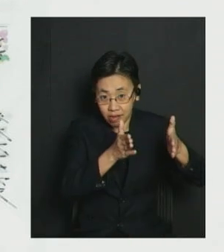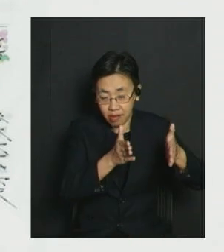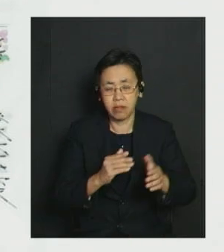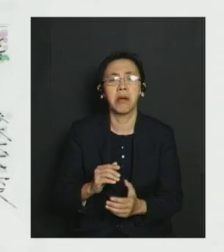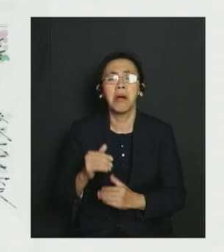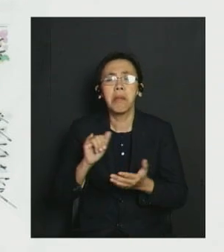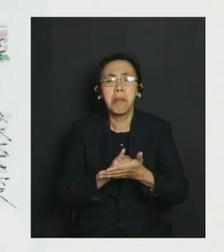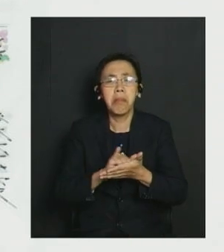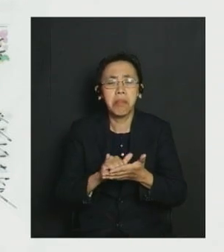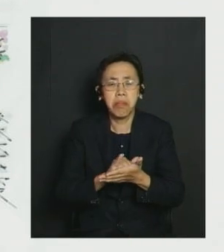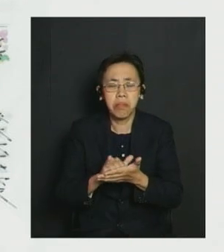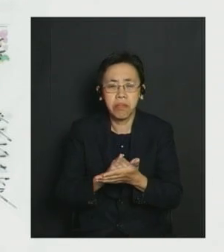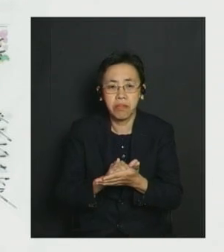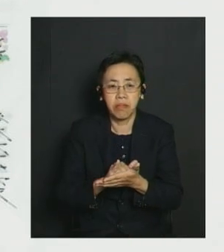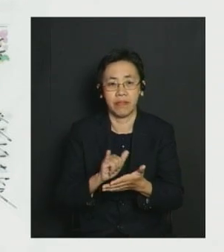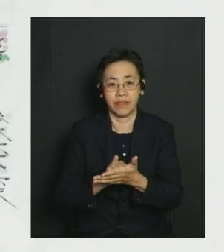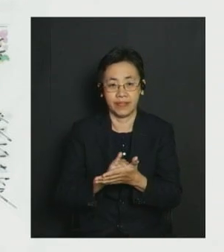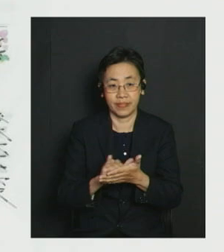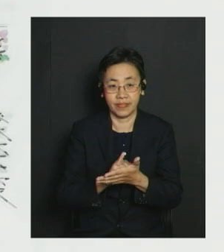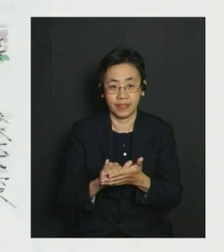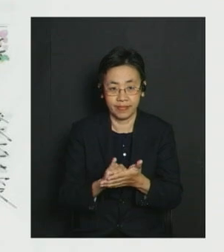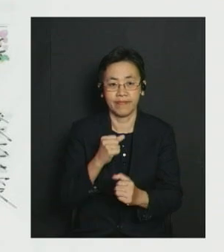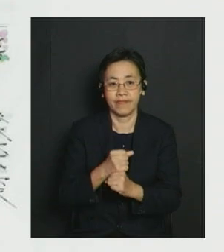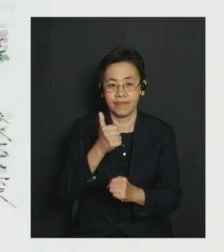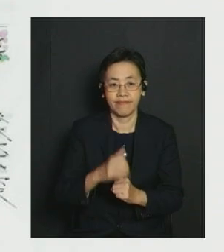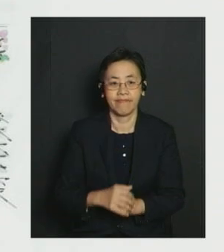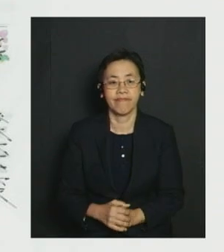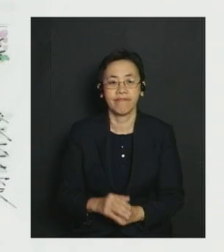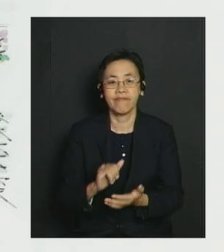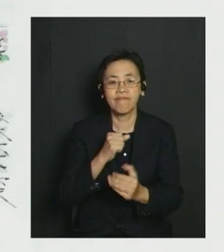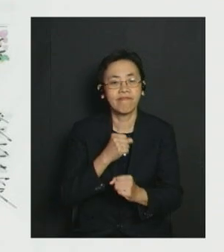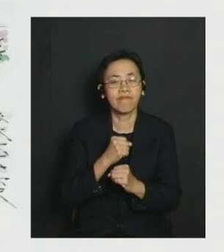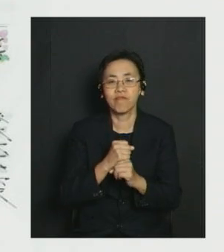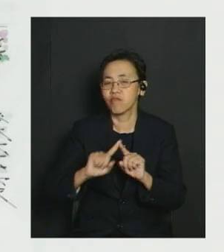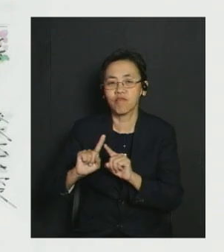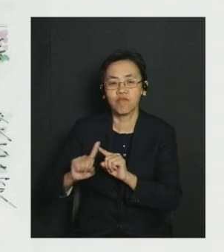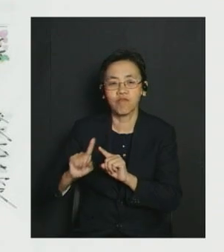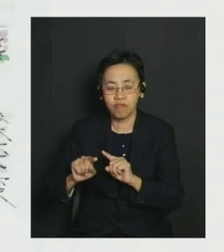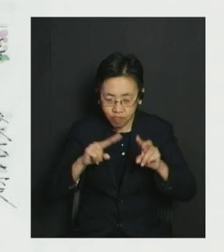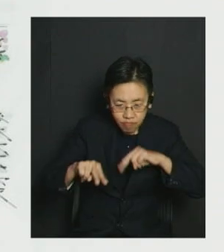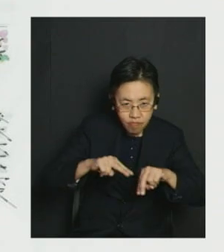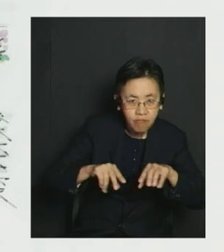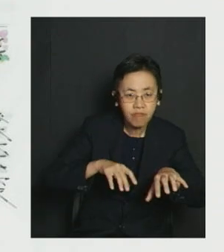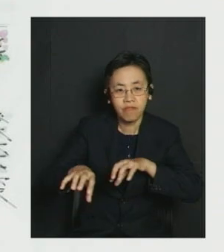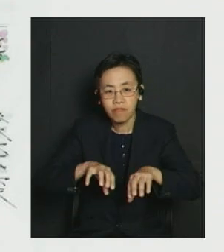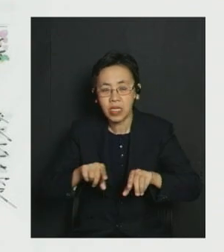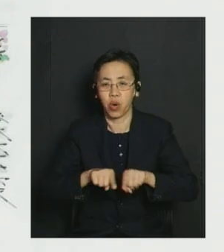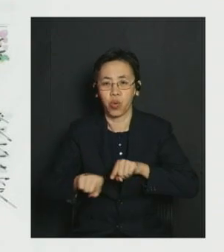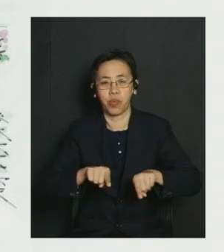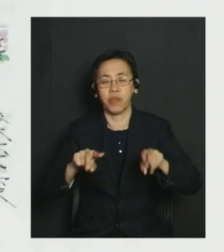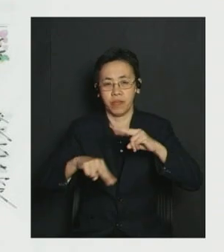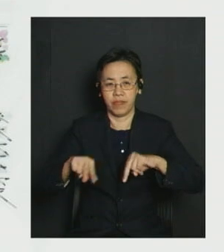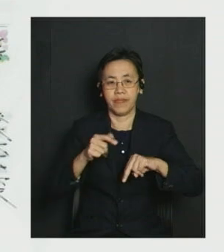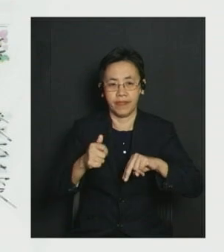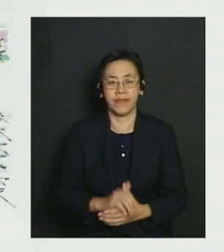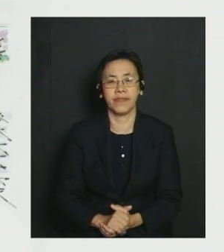that through zoning by requiring what sort of uses go in the ground floor that can help to activate and create a more